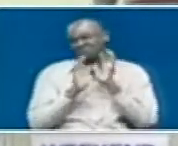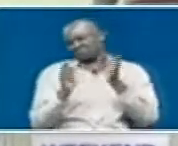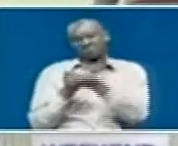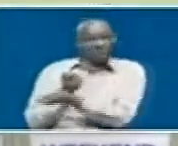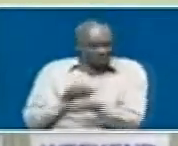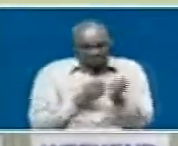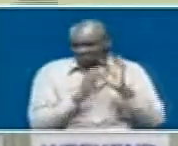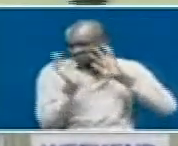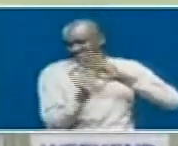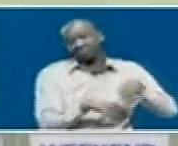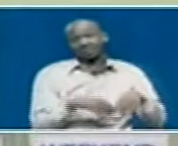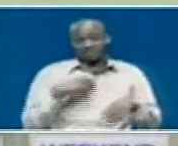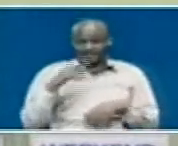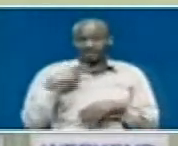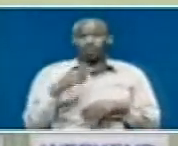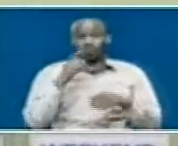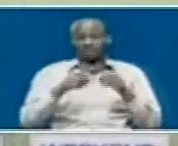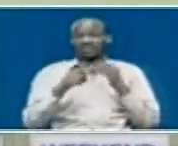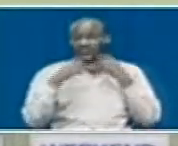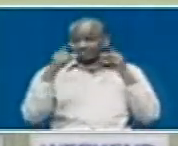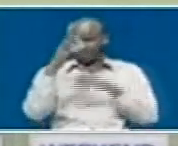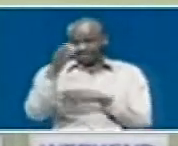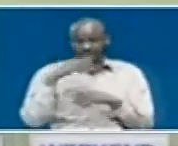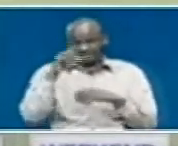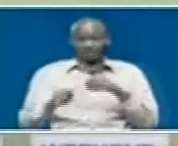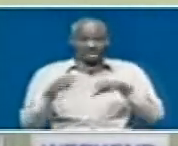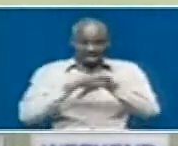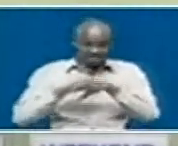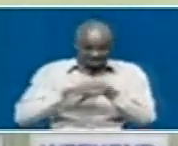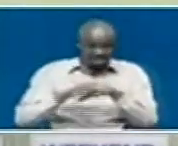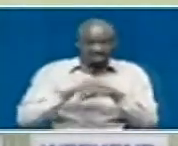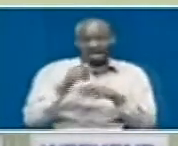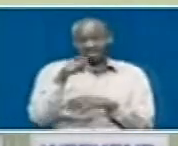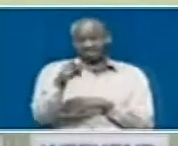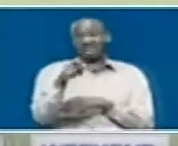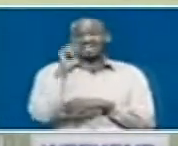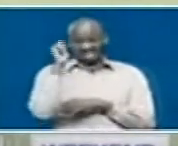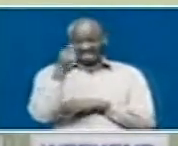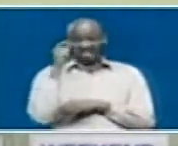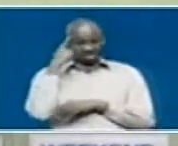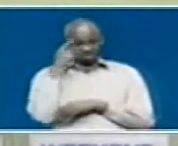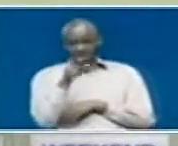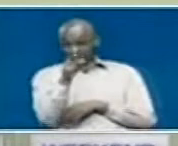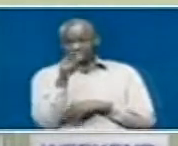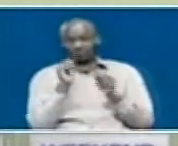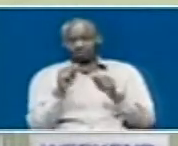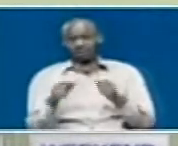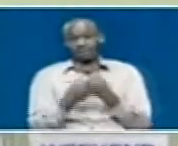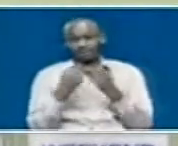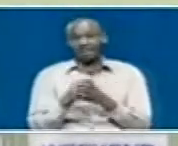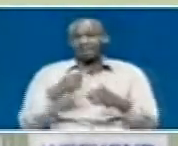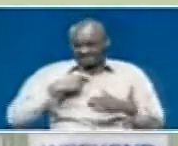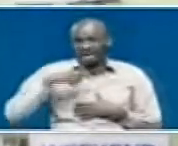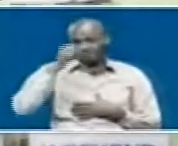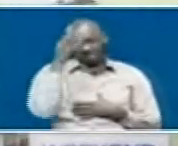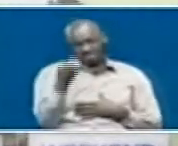to do bowls. The sport is popular in Scotland and South Africa, but the Kenyan team is optimistic of a good show at the Games. I'm going all